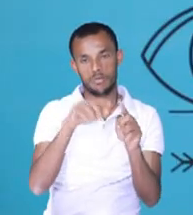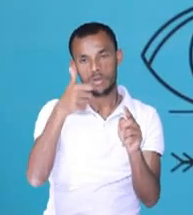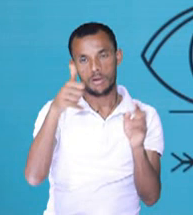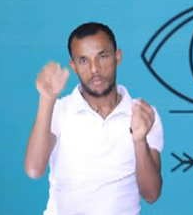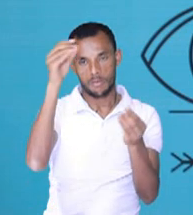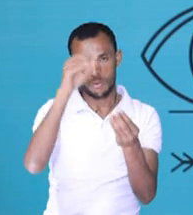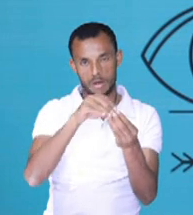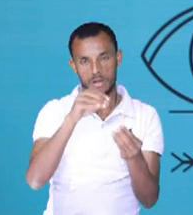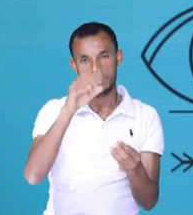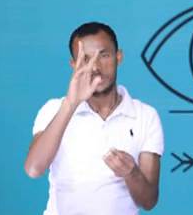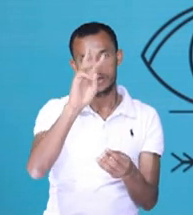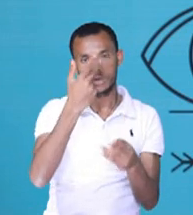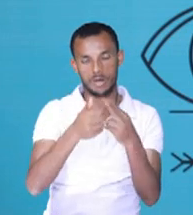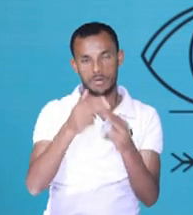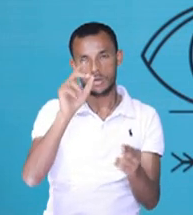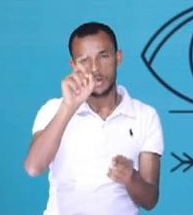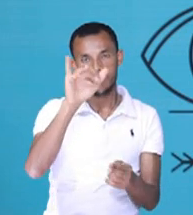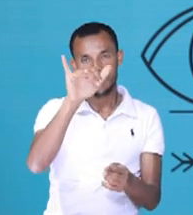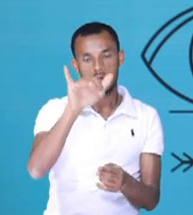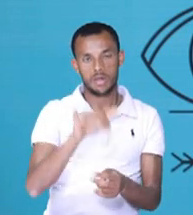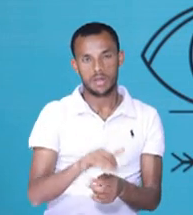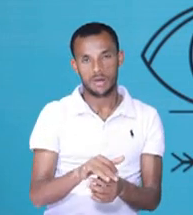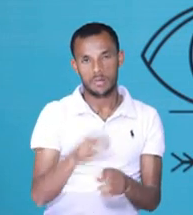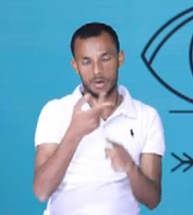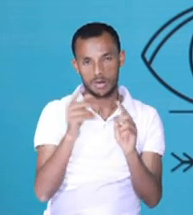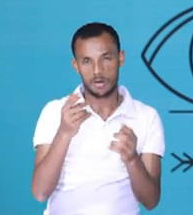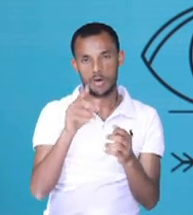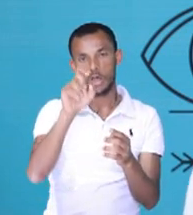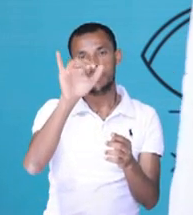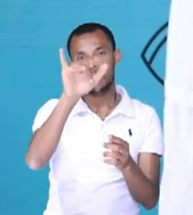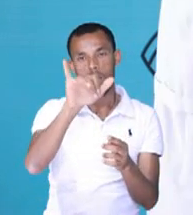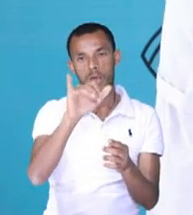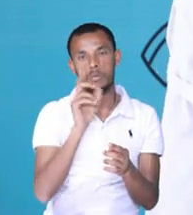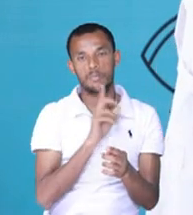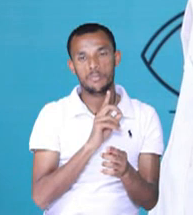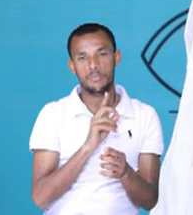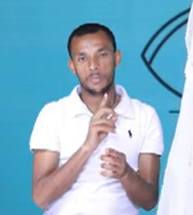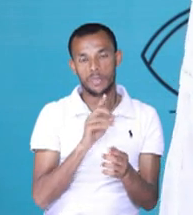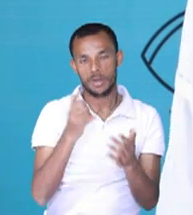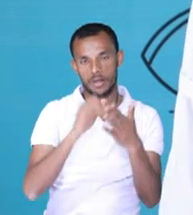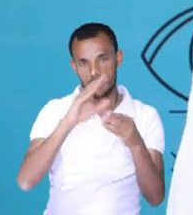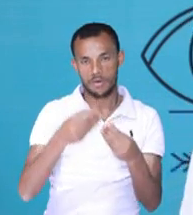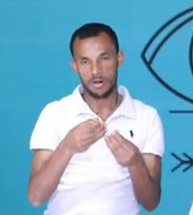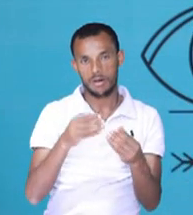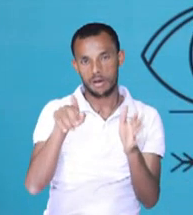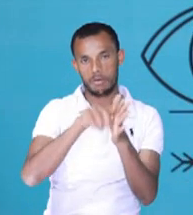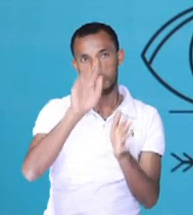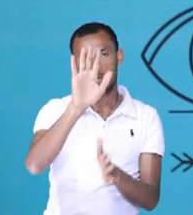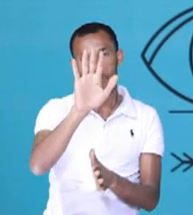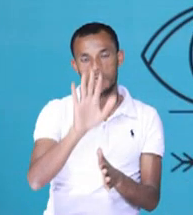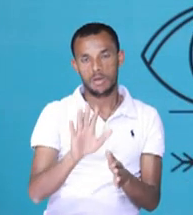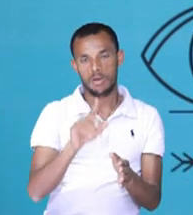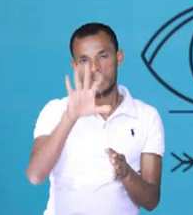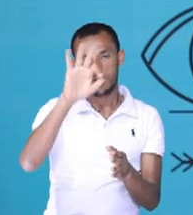plus 6 times xy. But what was xy? Xy, it was given over here to be negative 5.